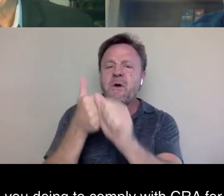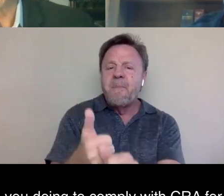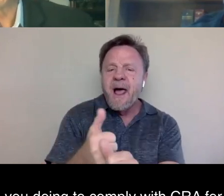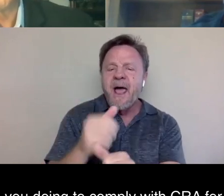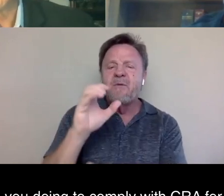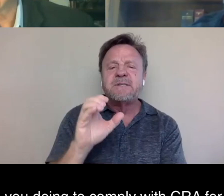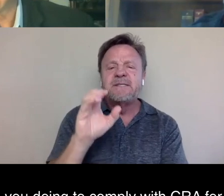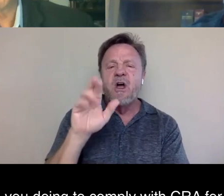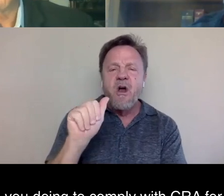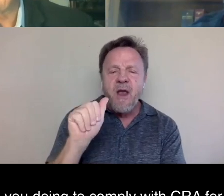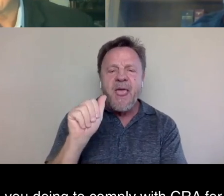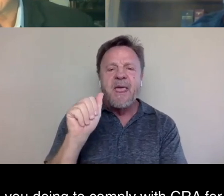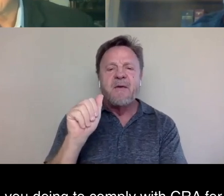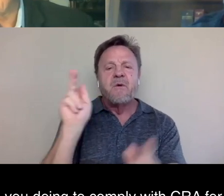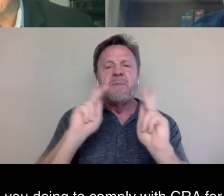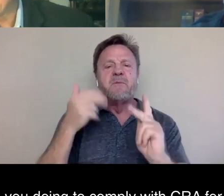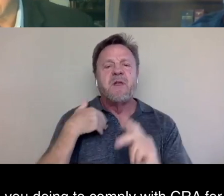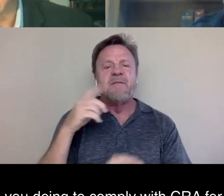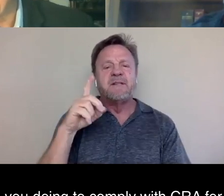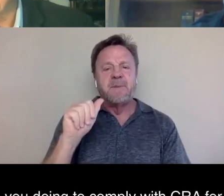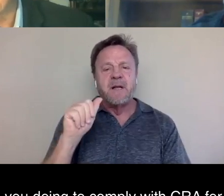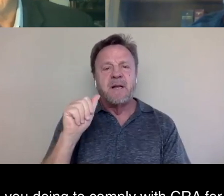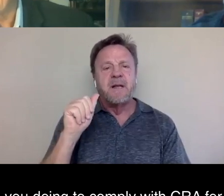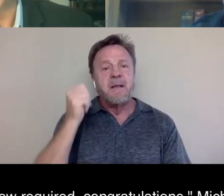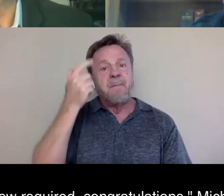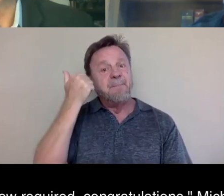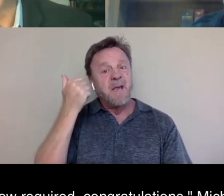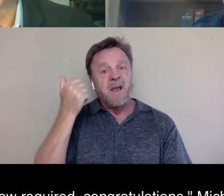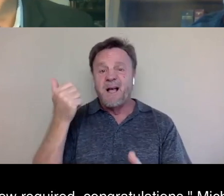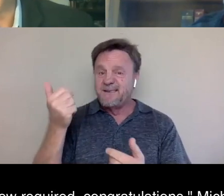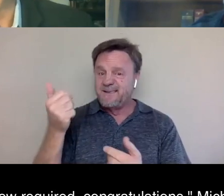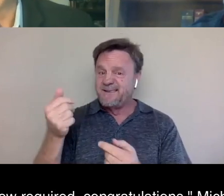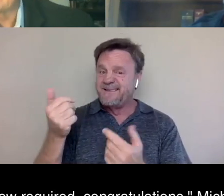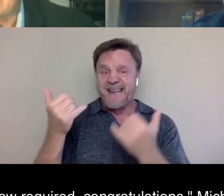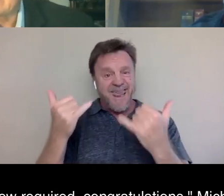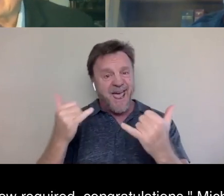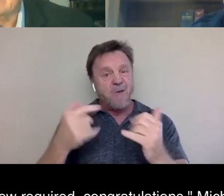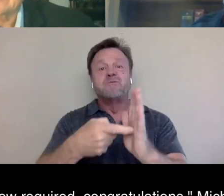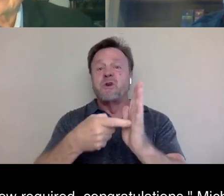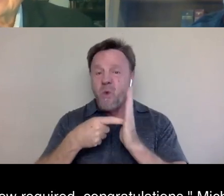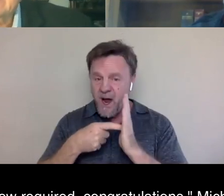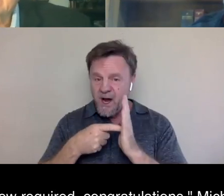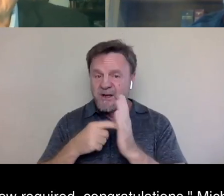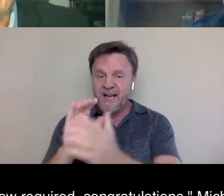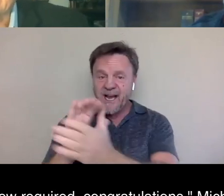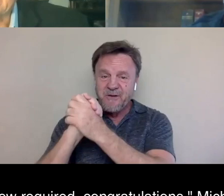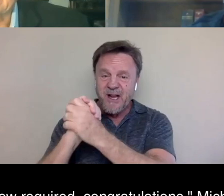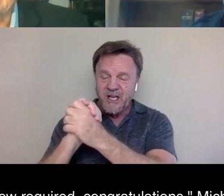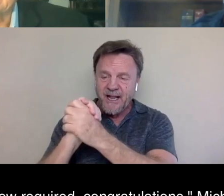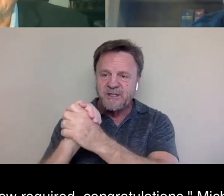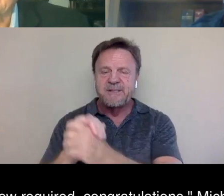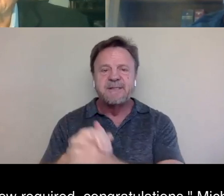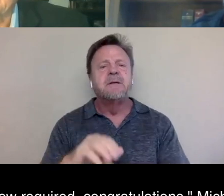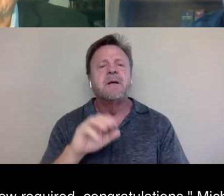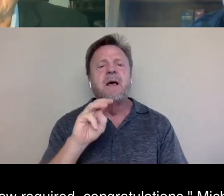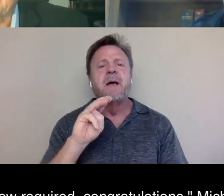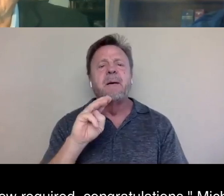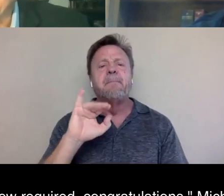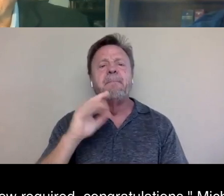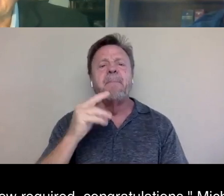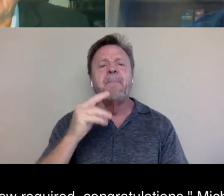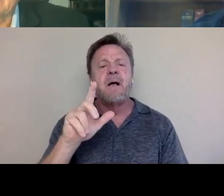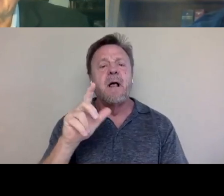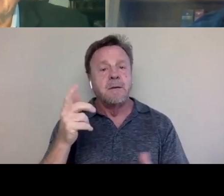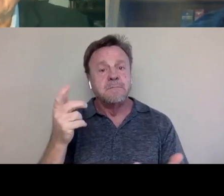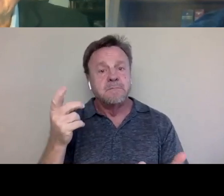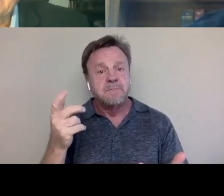disabilities? Because Mr. and Mrs. Branch Manager, it is now required. Congratulations. Michael, is that pretty,